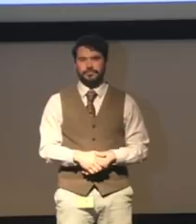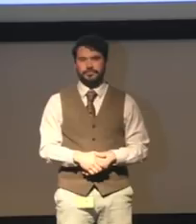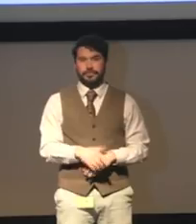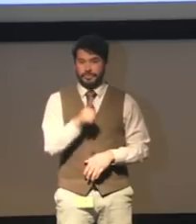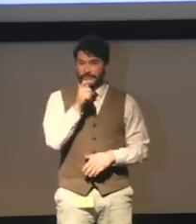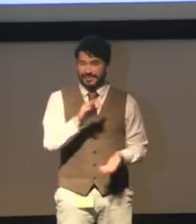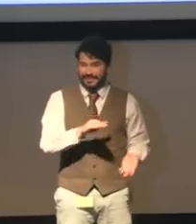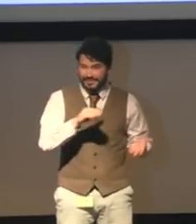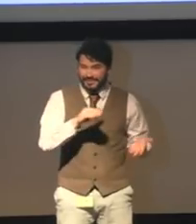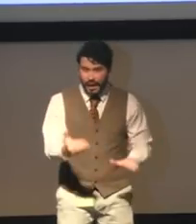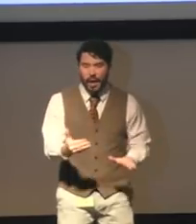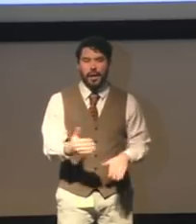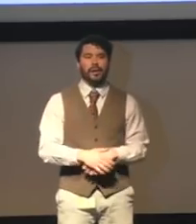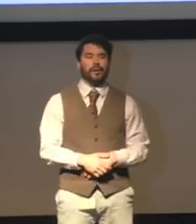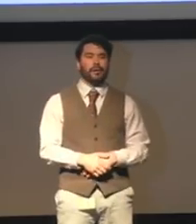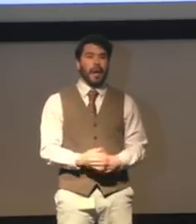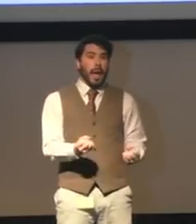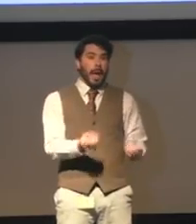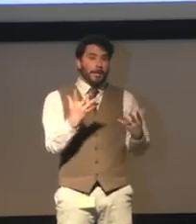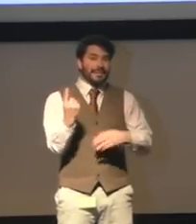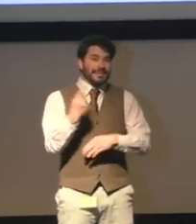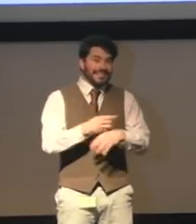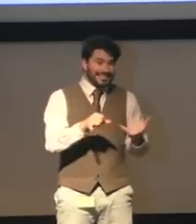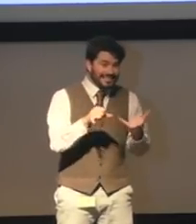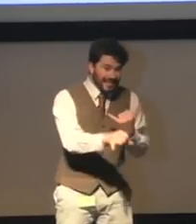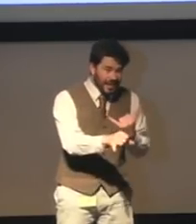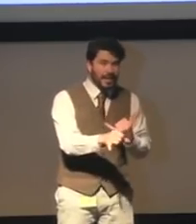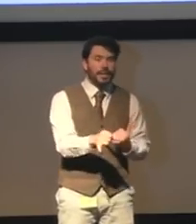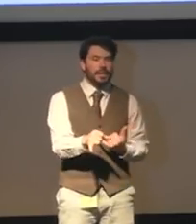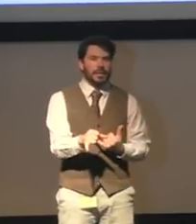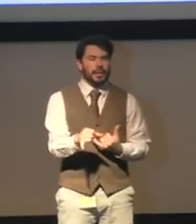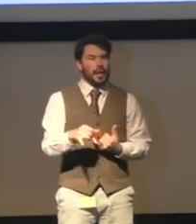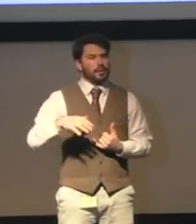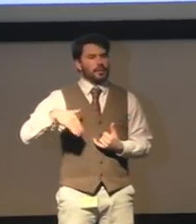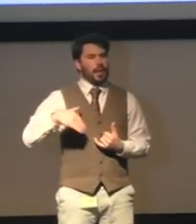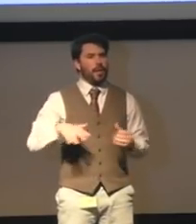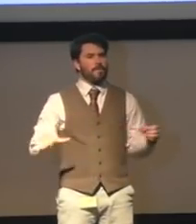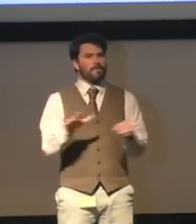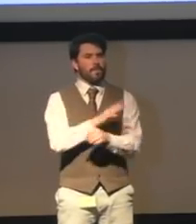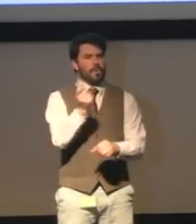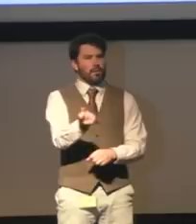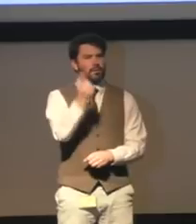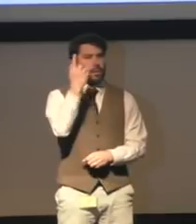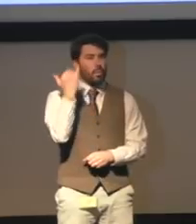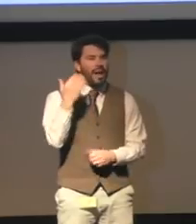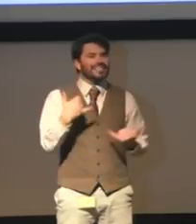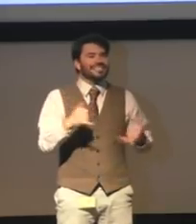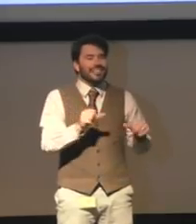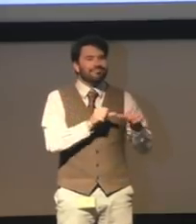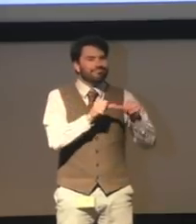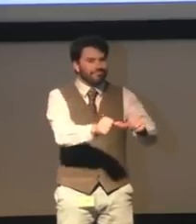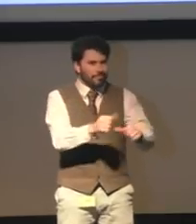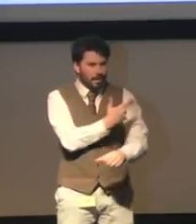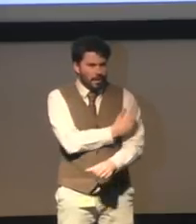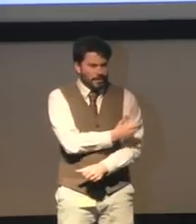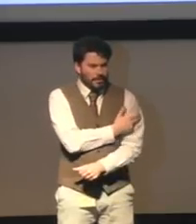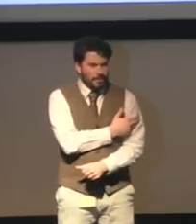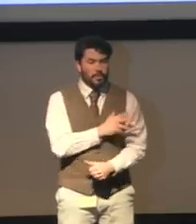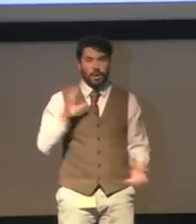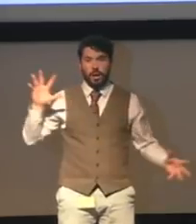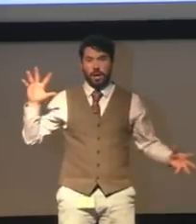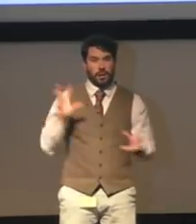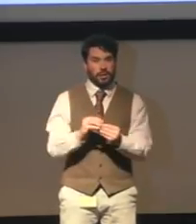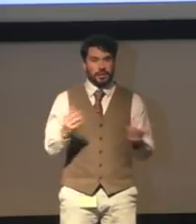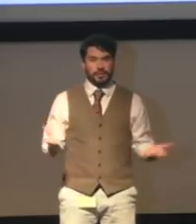numbers are probably underestimated because these patients are still in the hospital. So as a total, we've had we've had